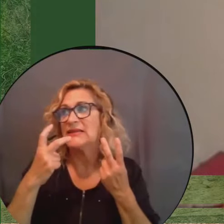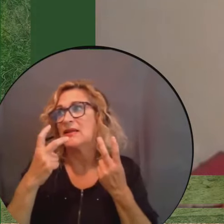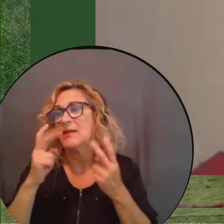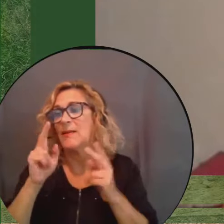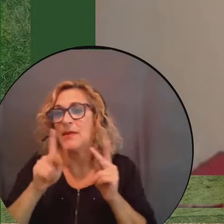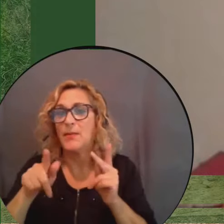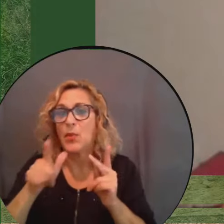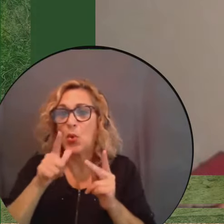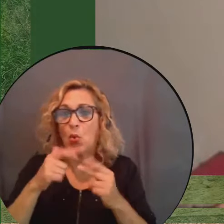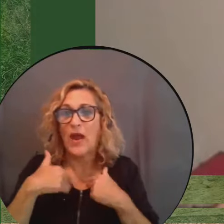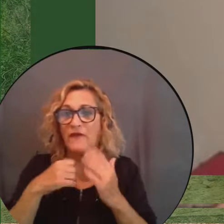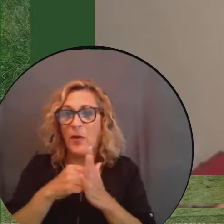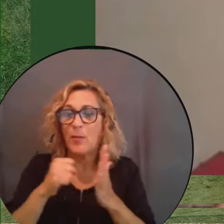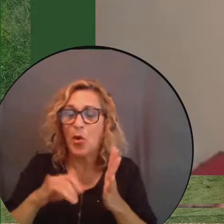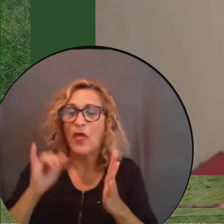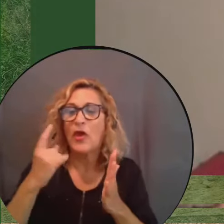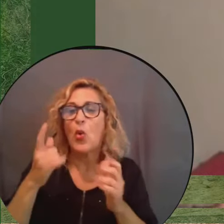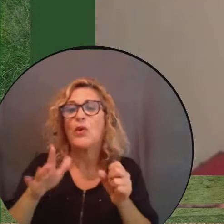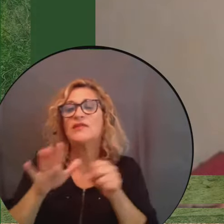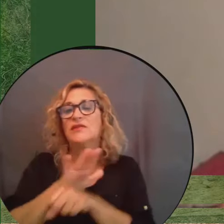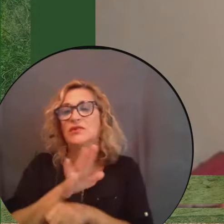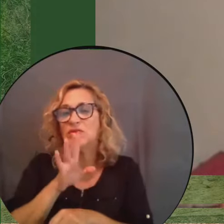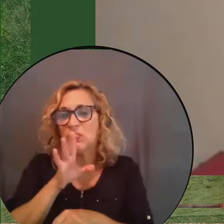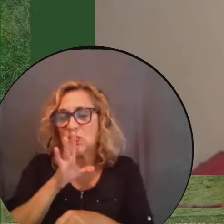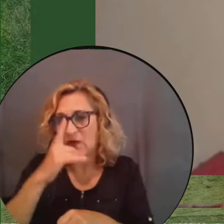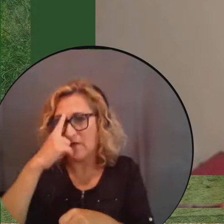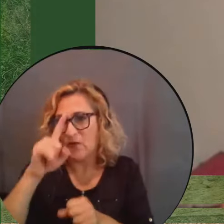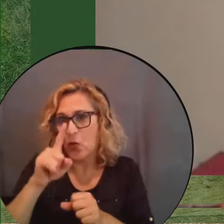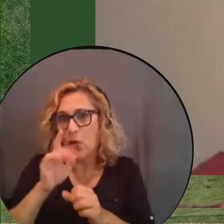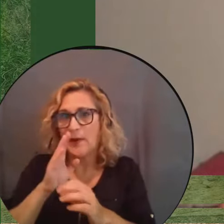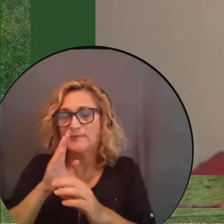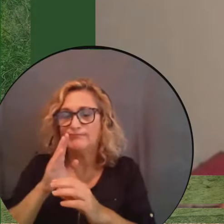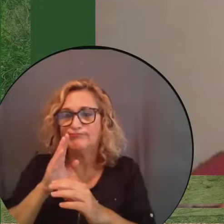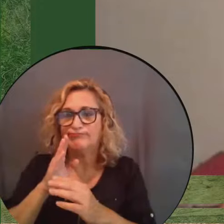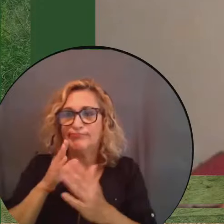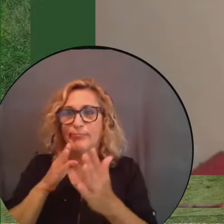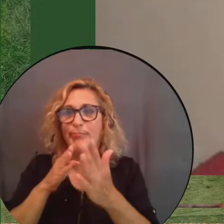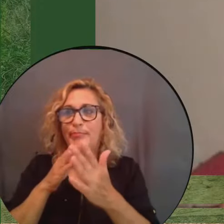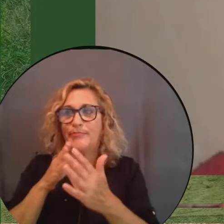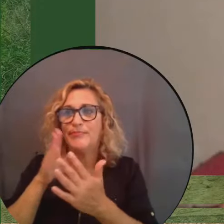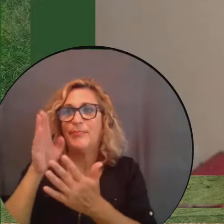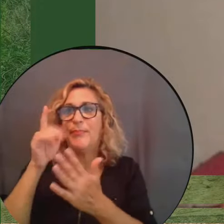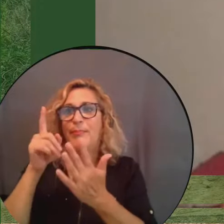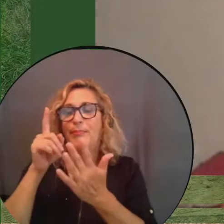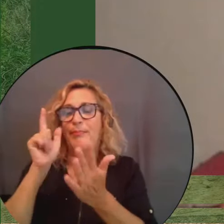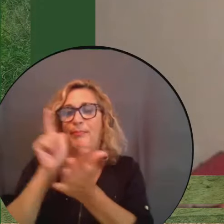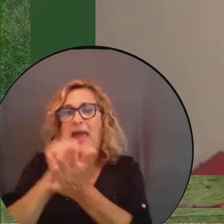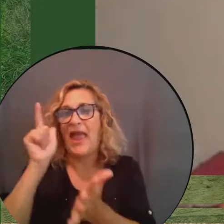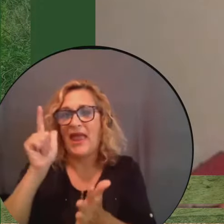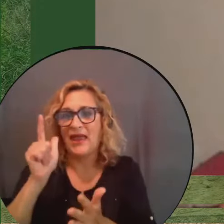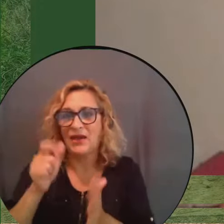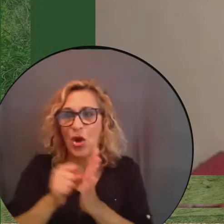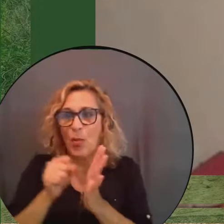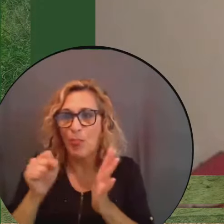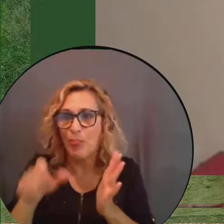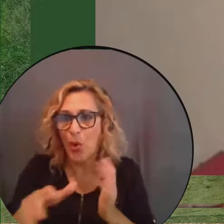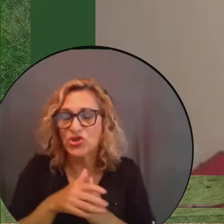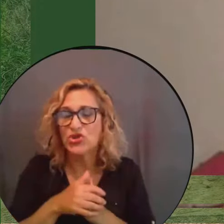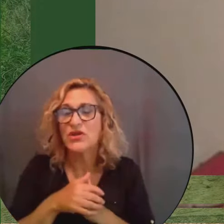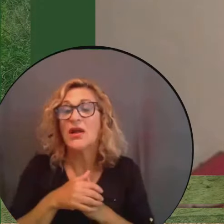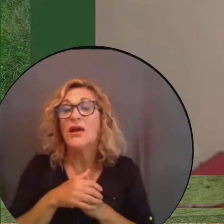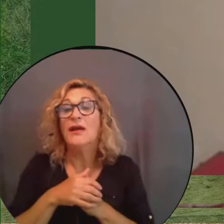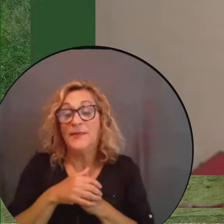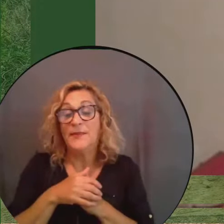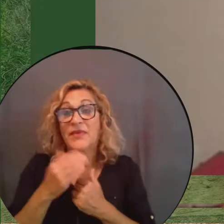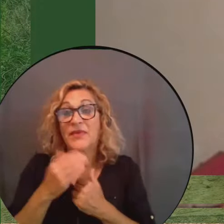an abortion ban, the thing that I think allows them to pass and not face like unified outrage, because even pro-life